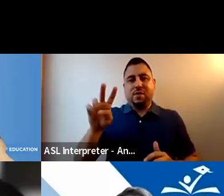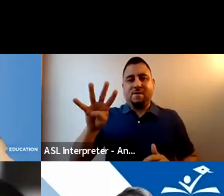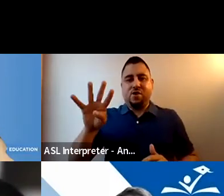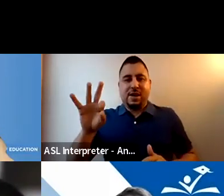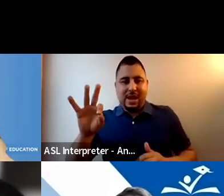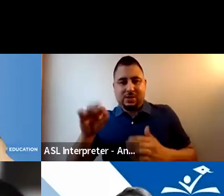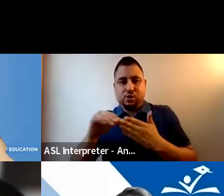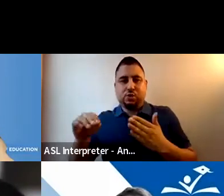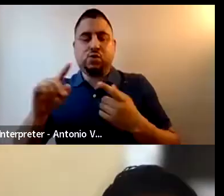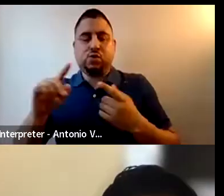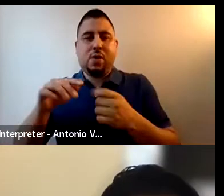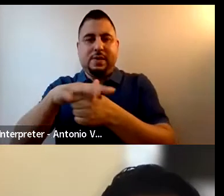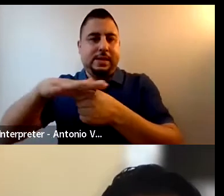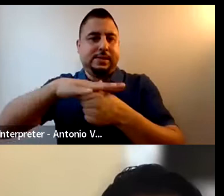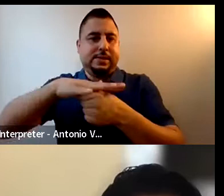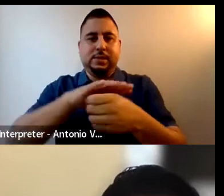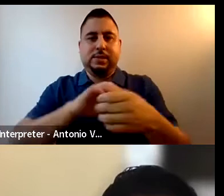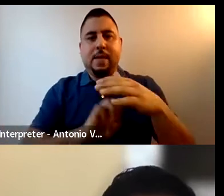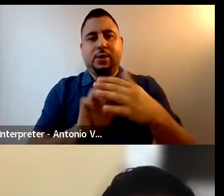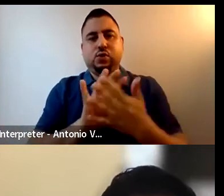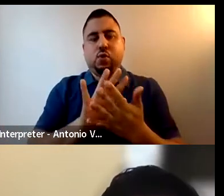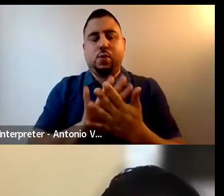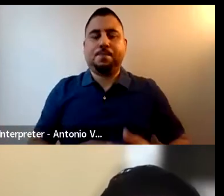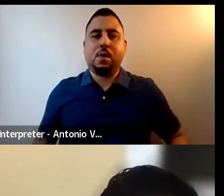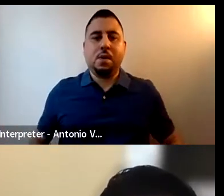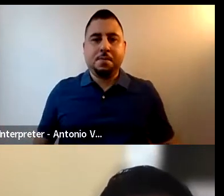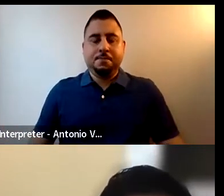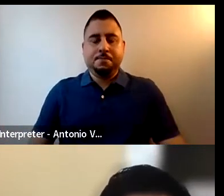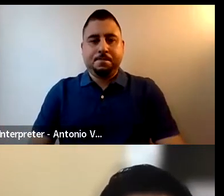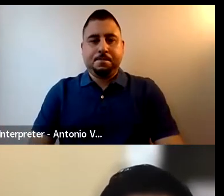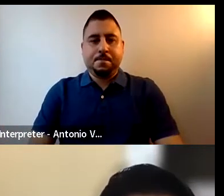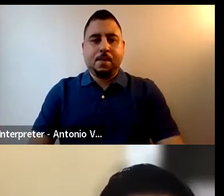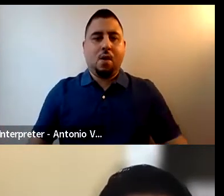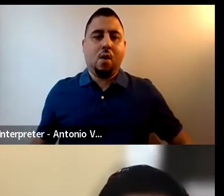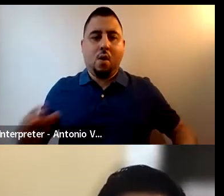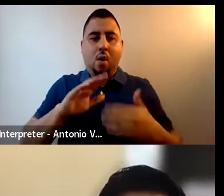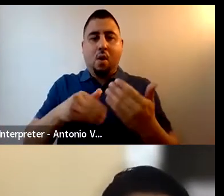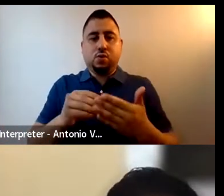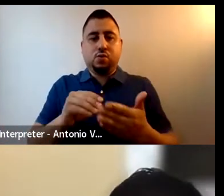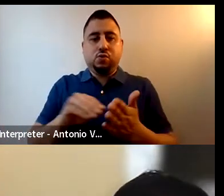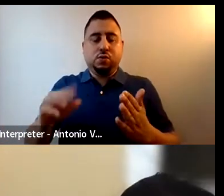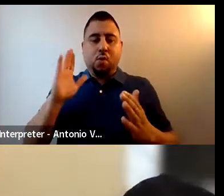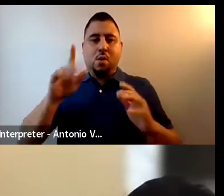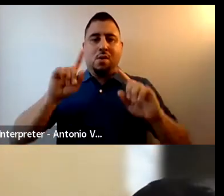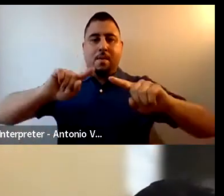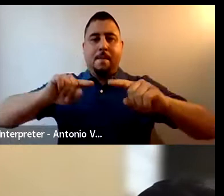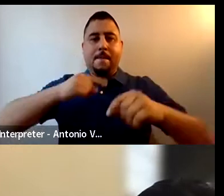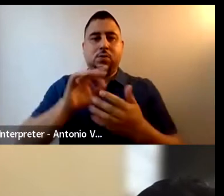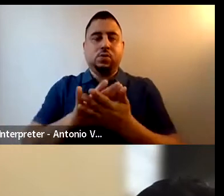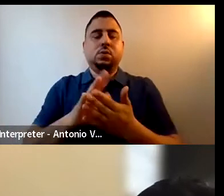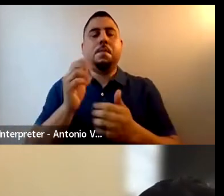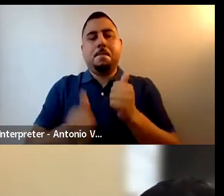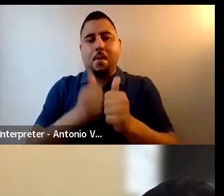3,249 students to the nearby schools. While not all of these students will attend our public schools, the vast majority will.